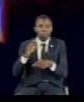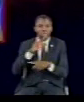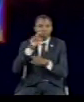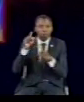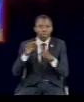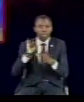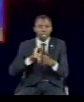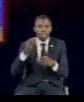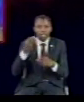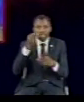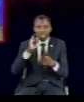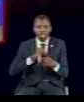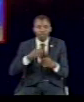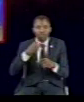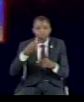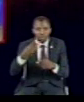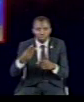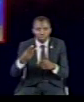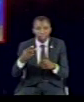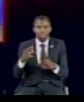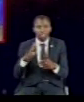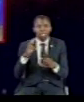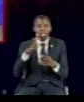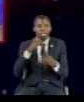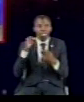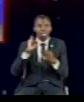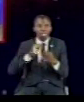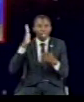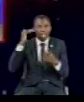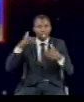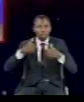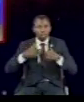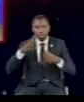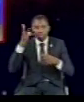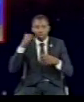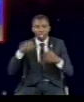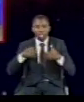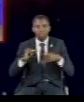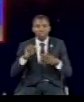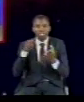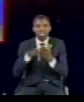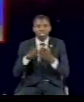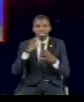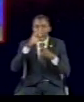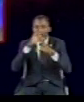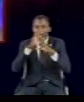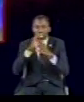like 1 month now. I'll be having this cough. But my grandma,